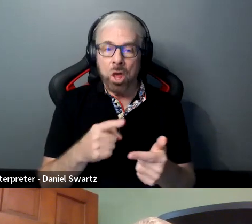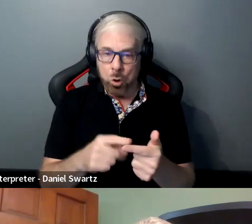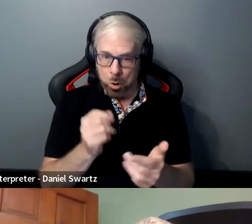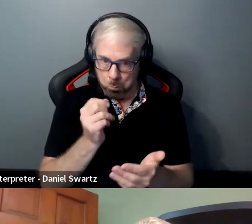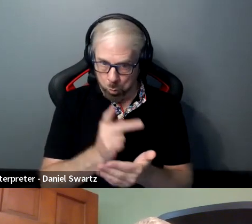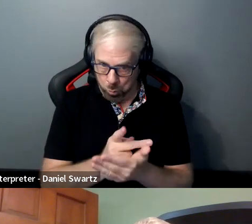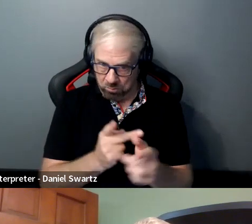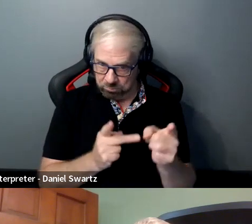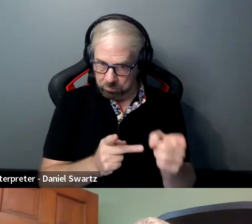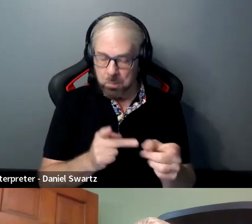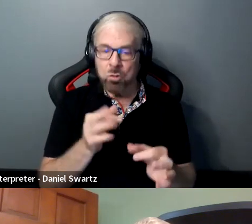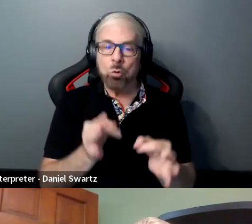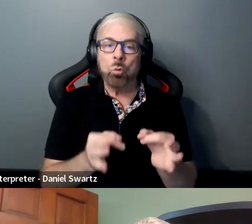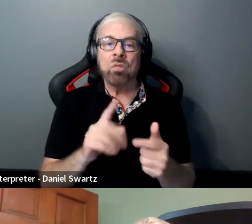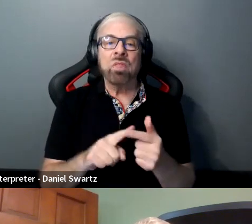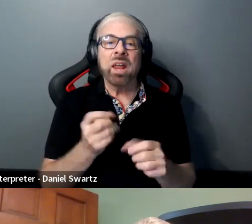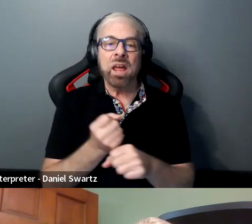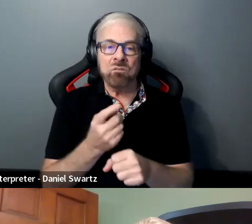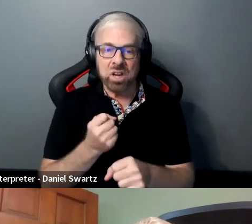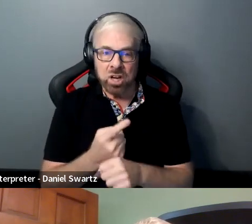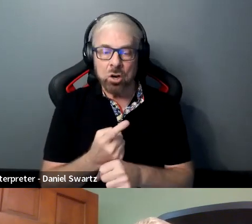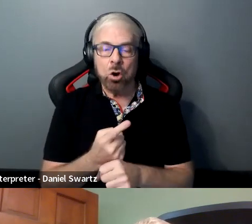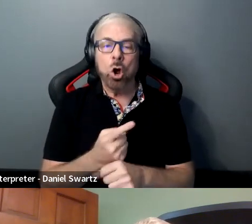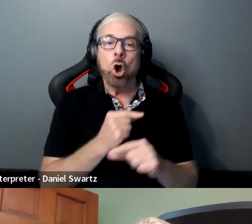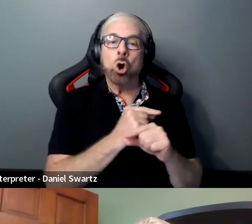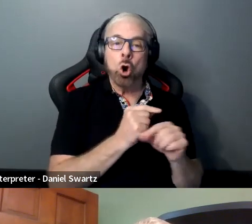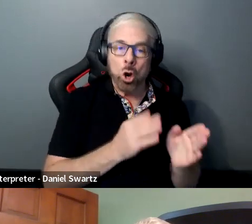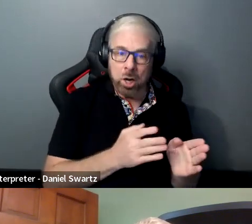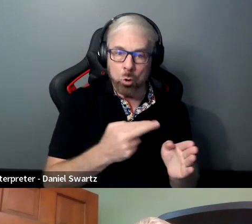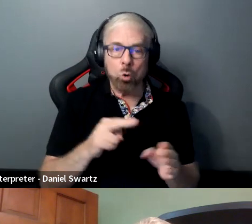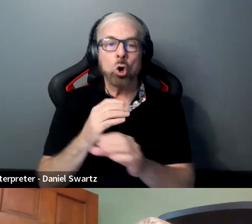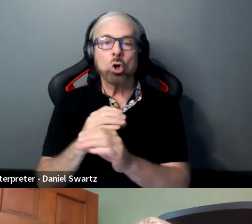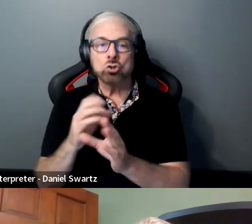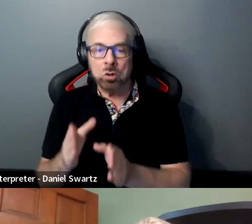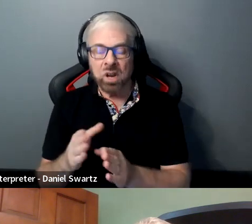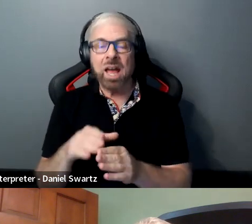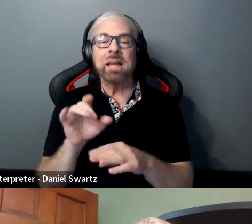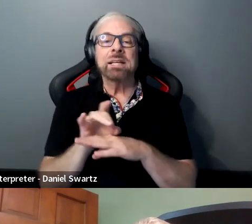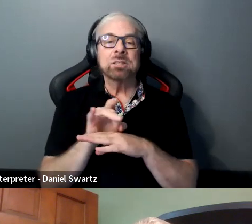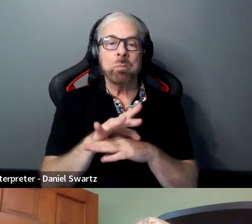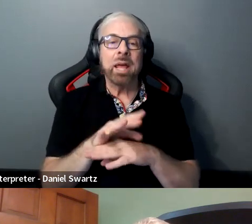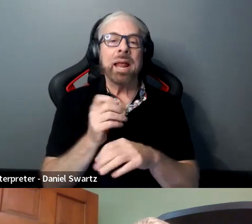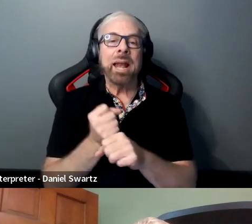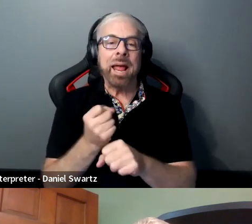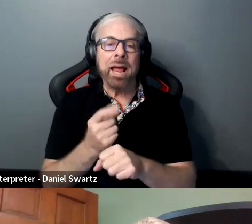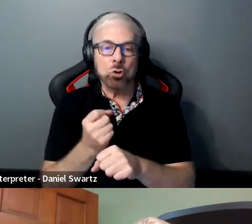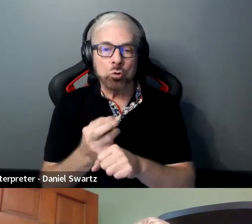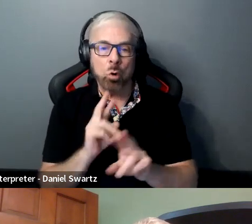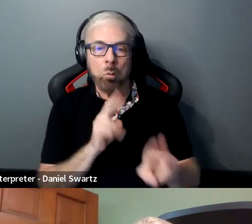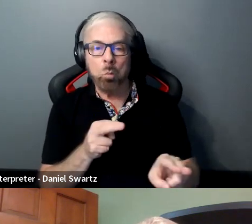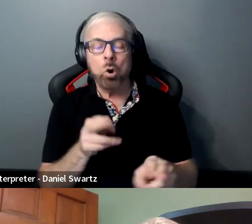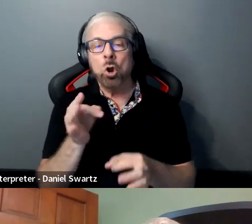the court, every year a guardian or a conservator had to submit an annual report to the court with